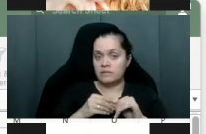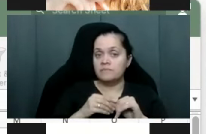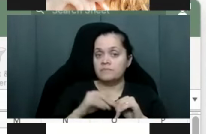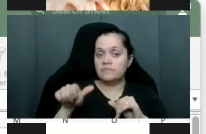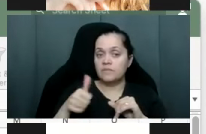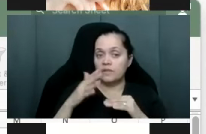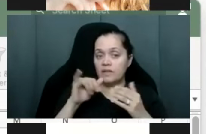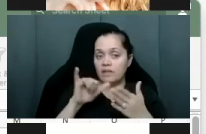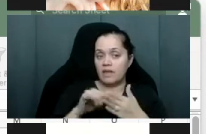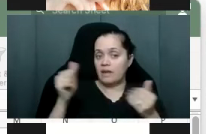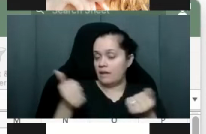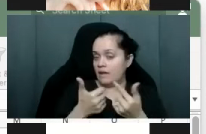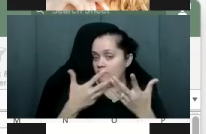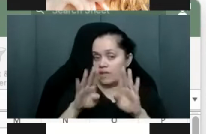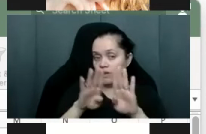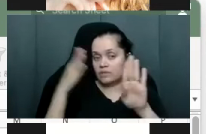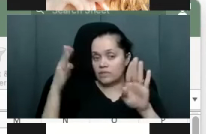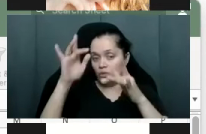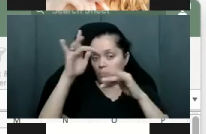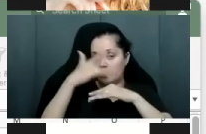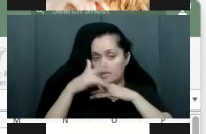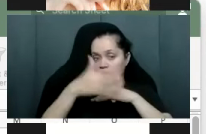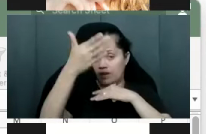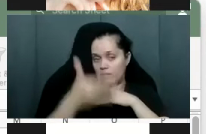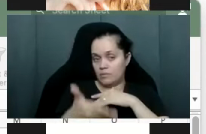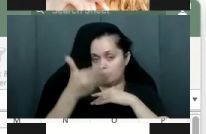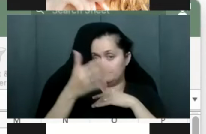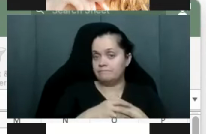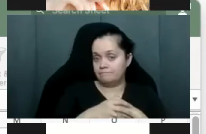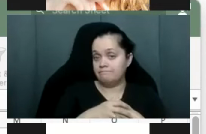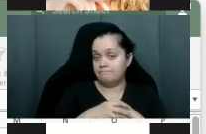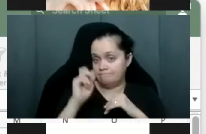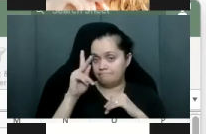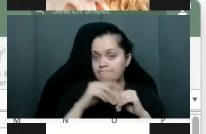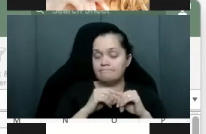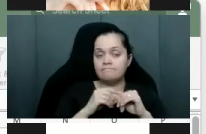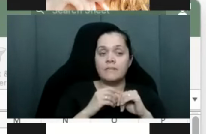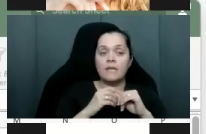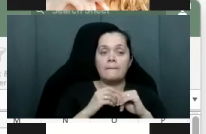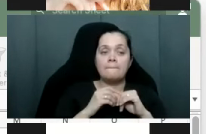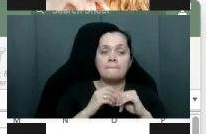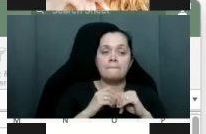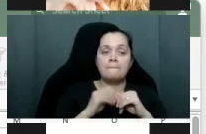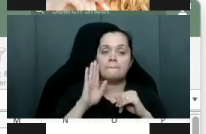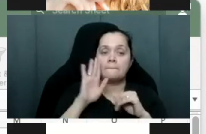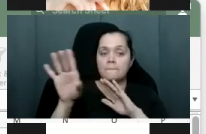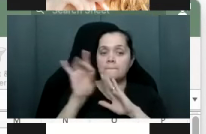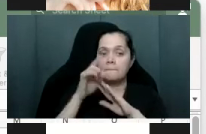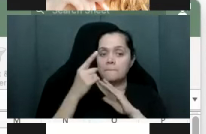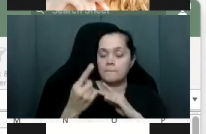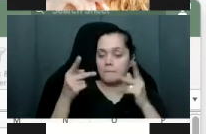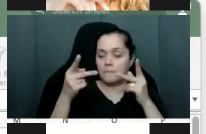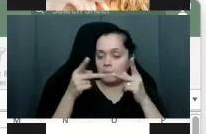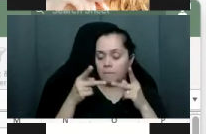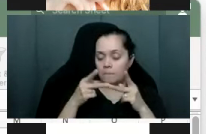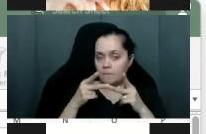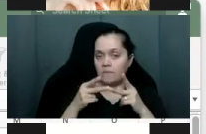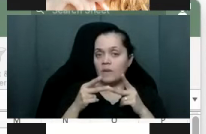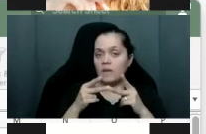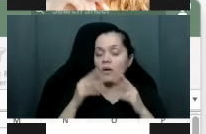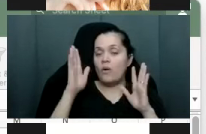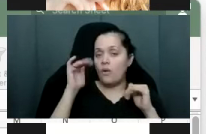Otherwise, everything else is available. Okay, so you will pick one of those places,